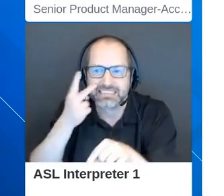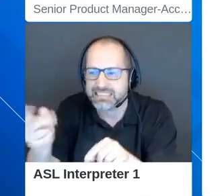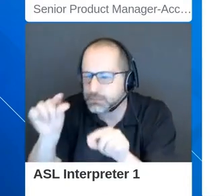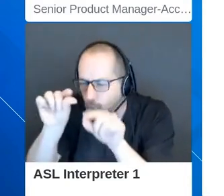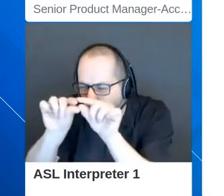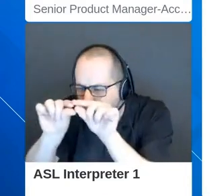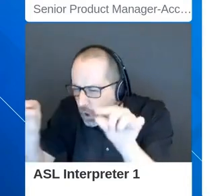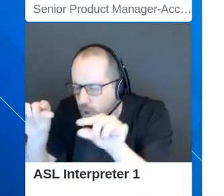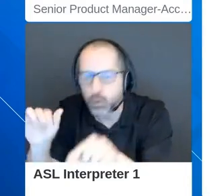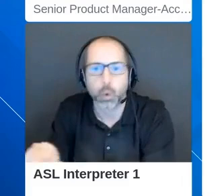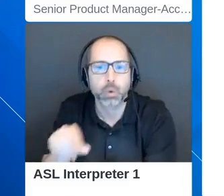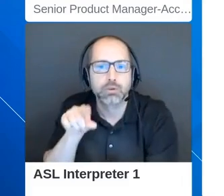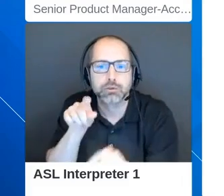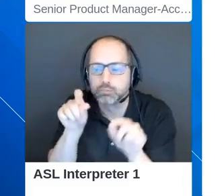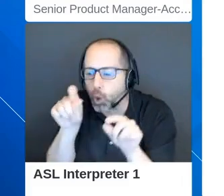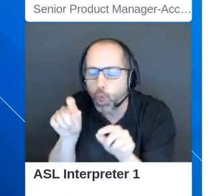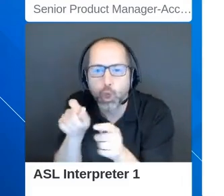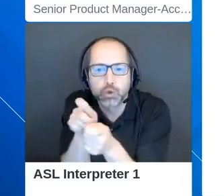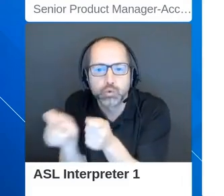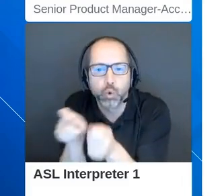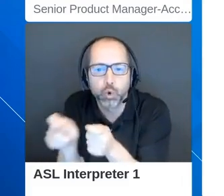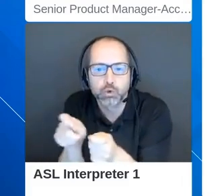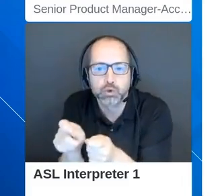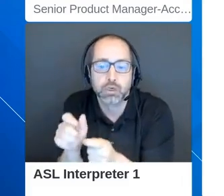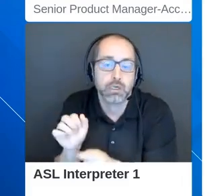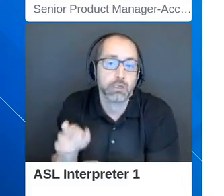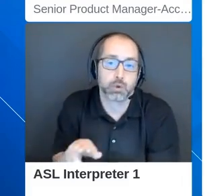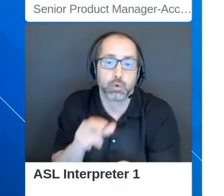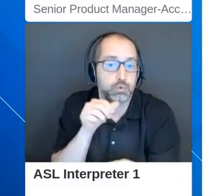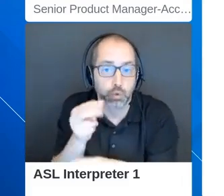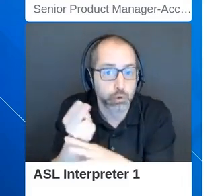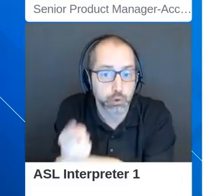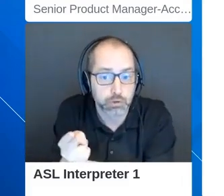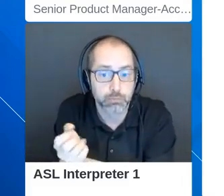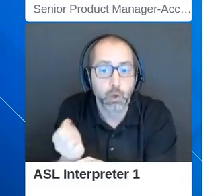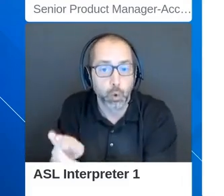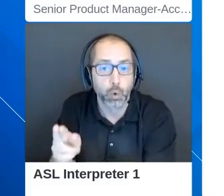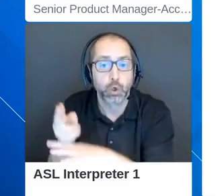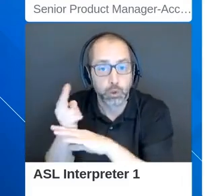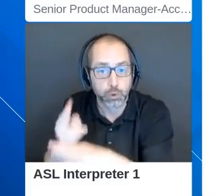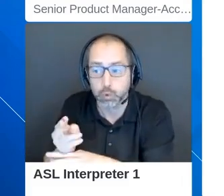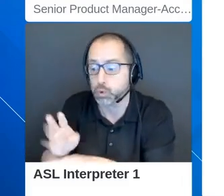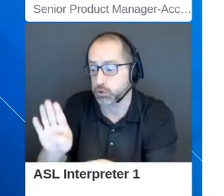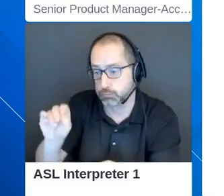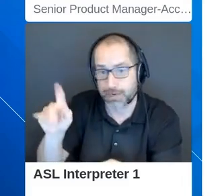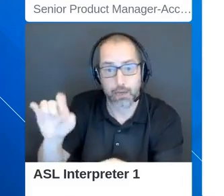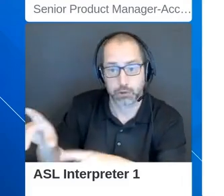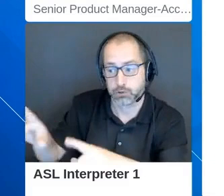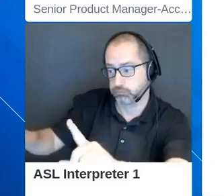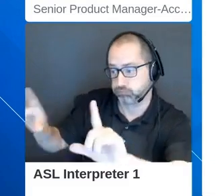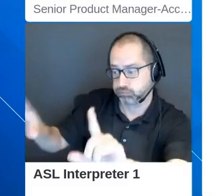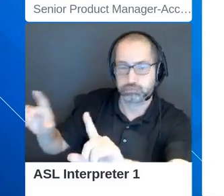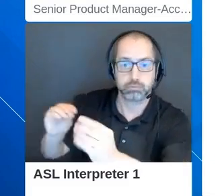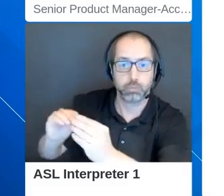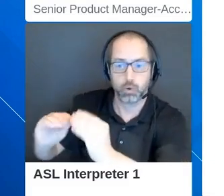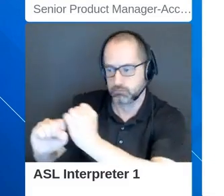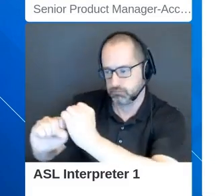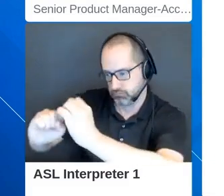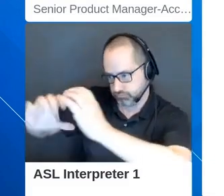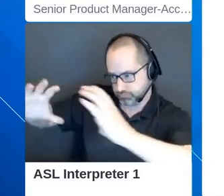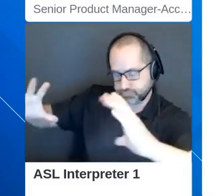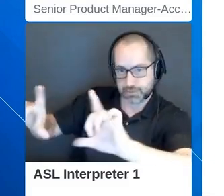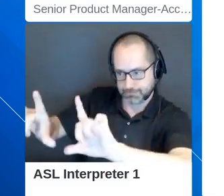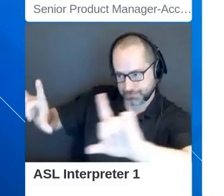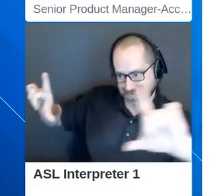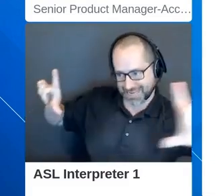controls. Just don't use them, or I use browser zoom and magnification programs so I can see better.